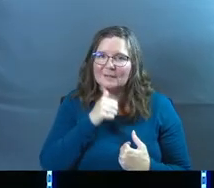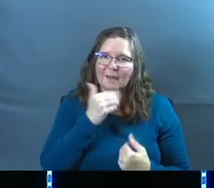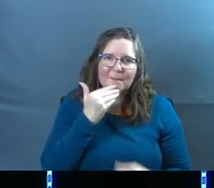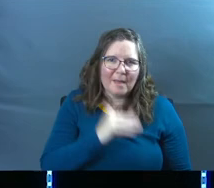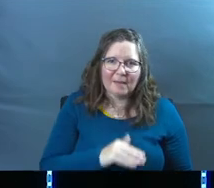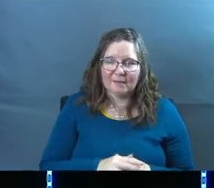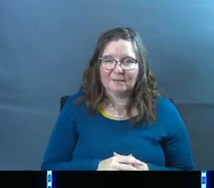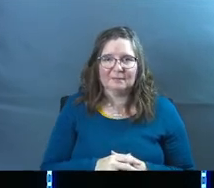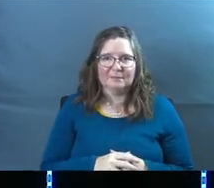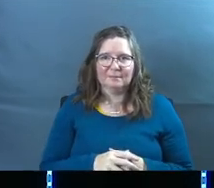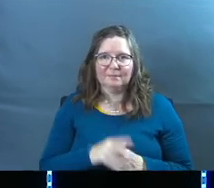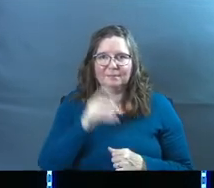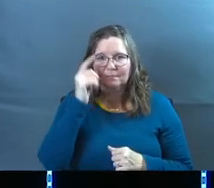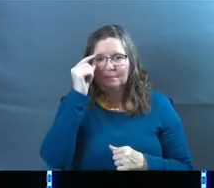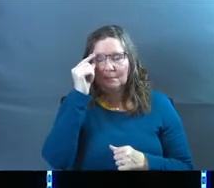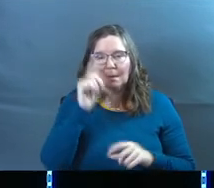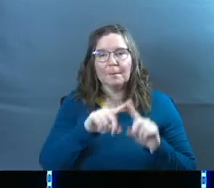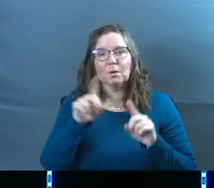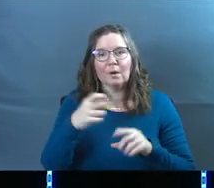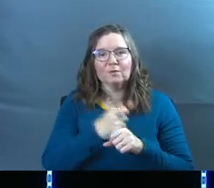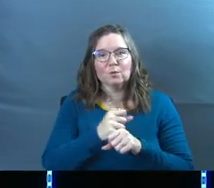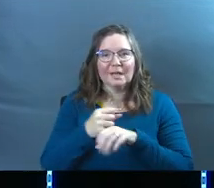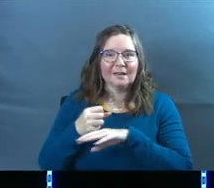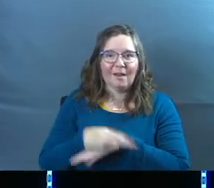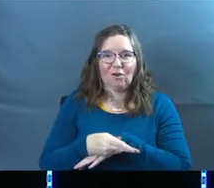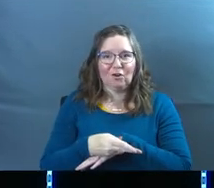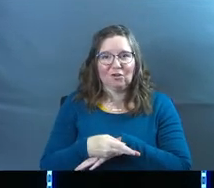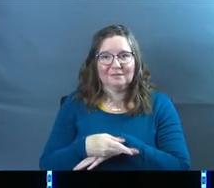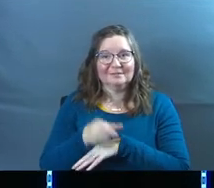bad. But you do have to get conquered.